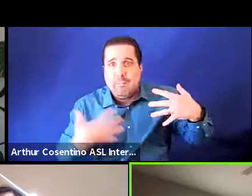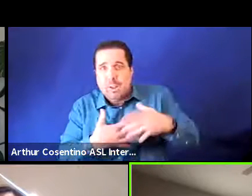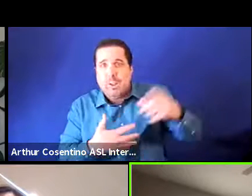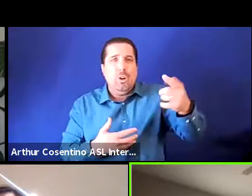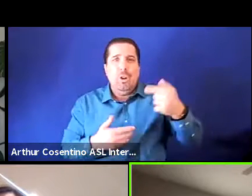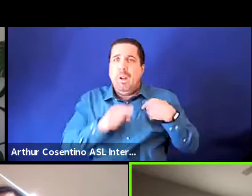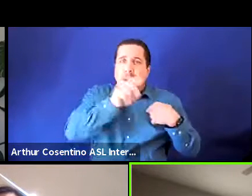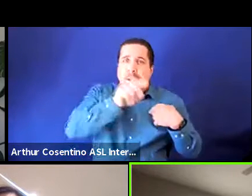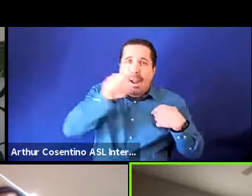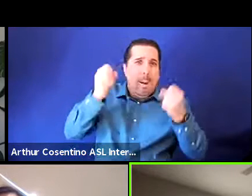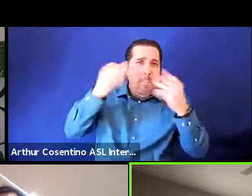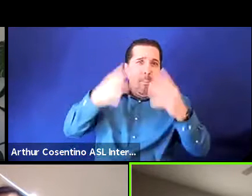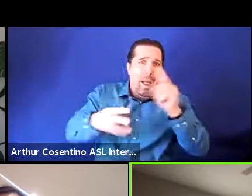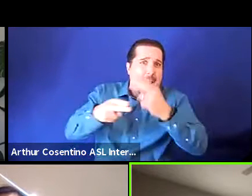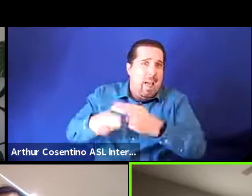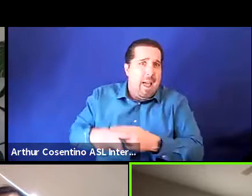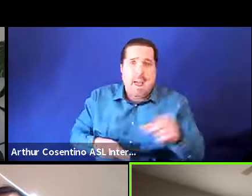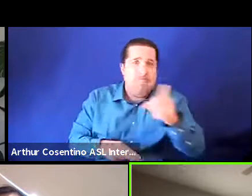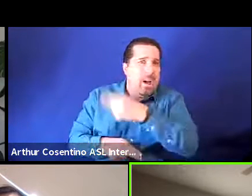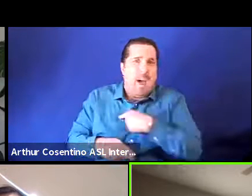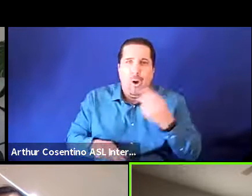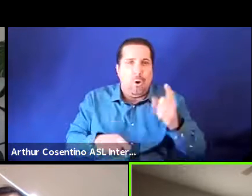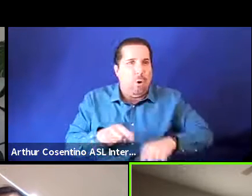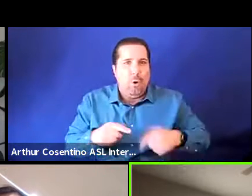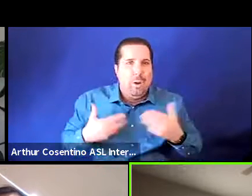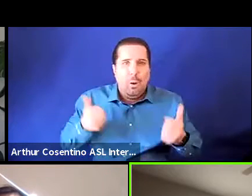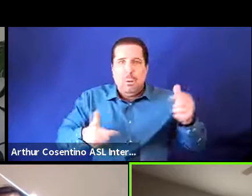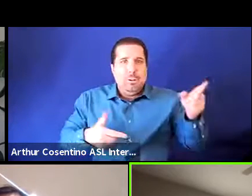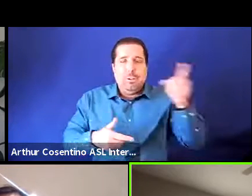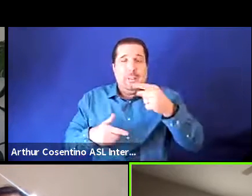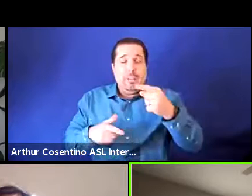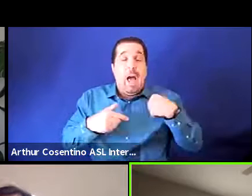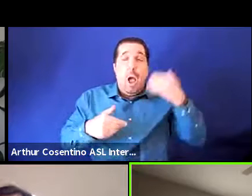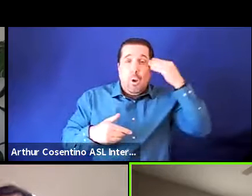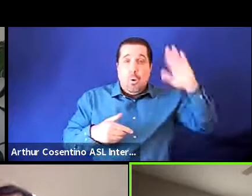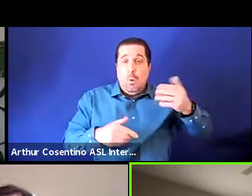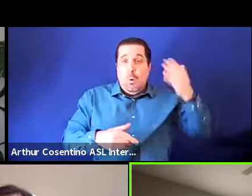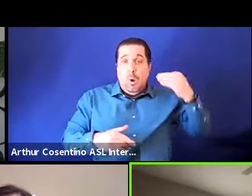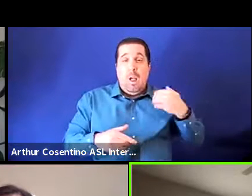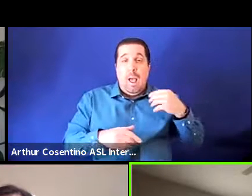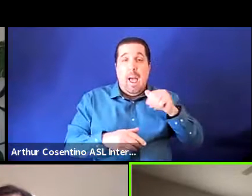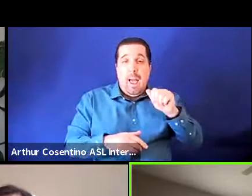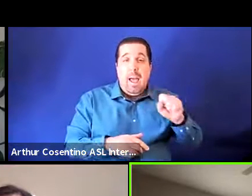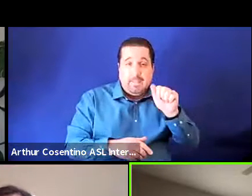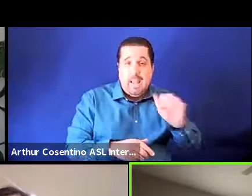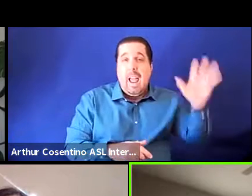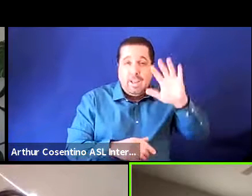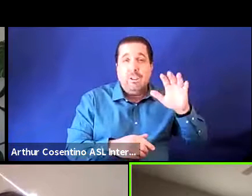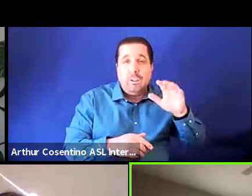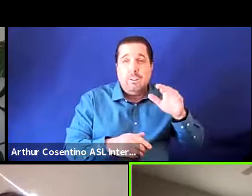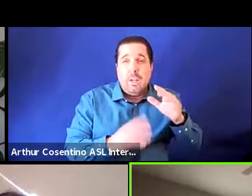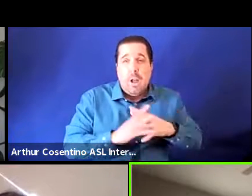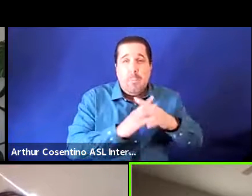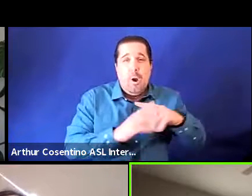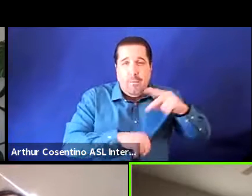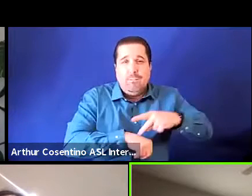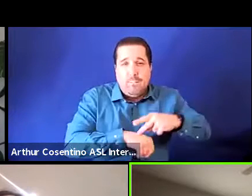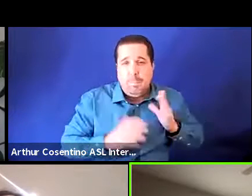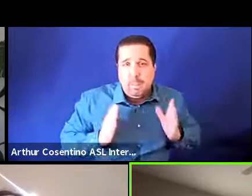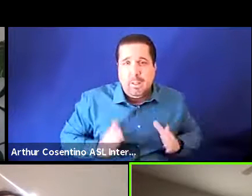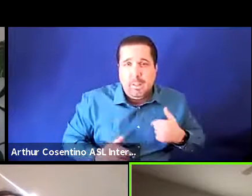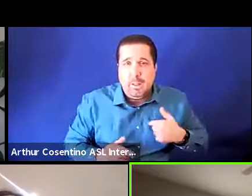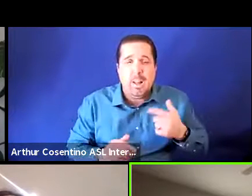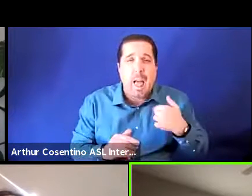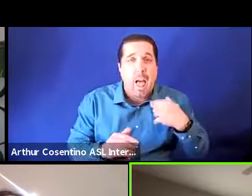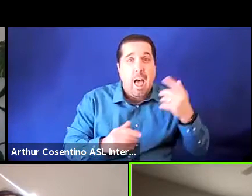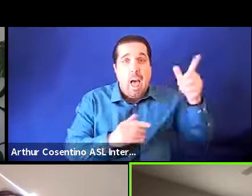or articulate it at the time, I knew early on that as a Filipinx, as an Asian American, that the way I was treated was